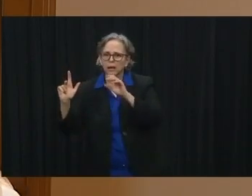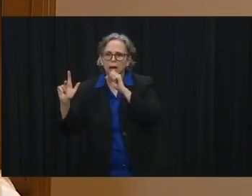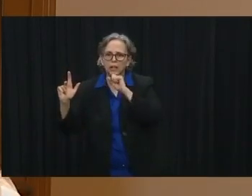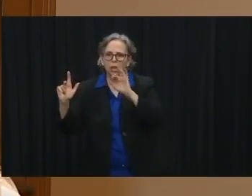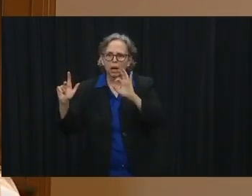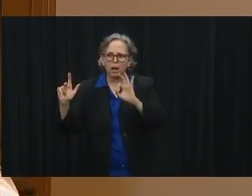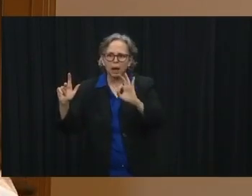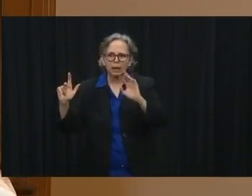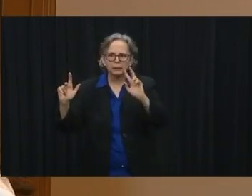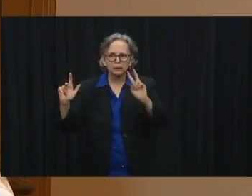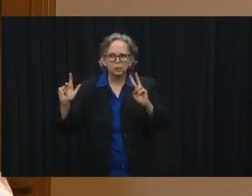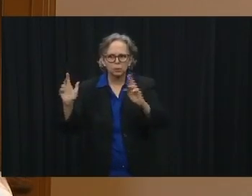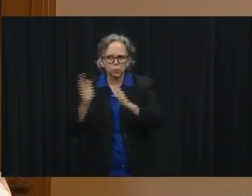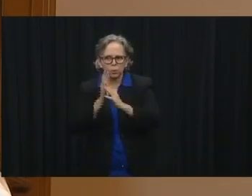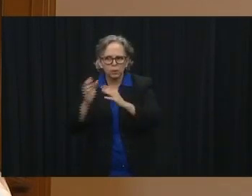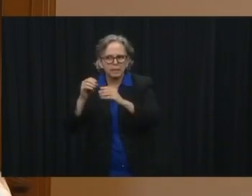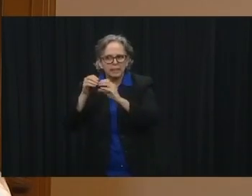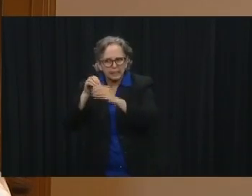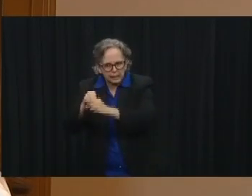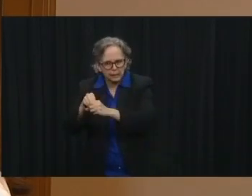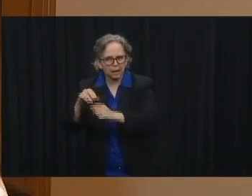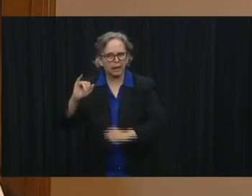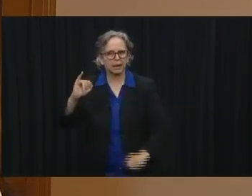slide, please.